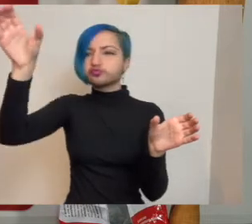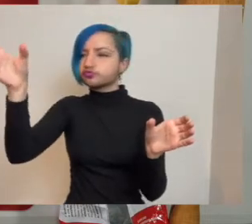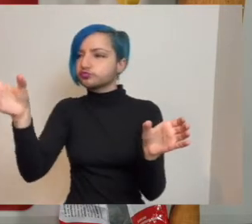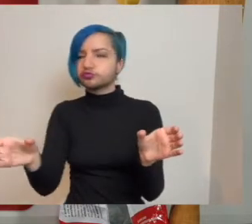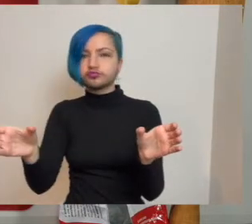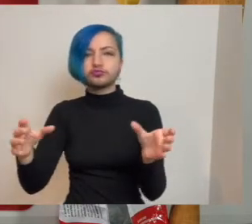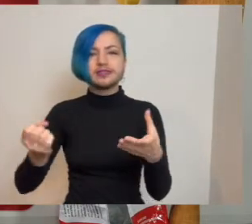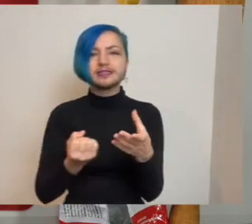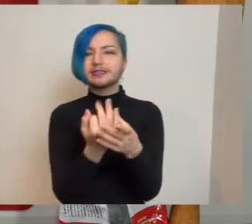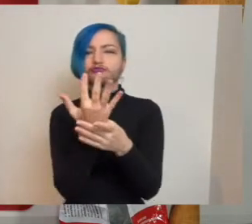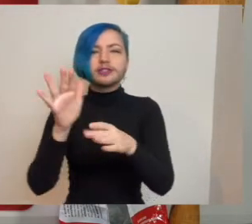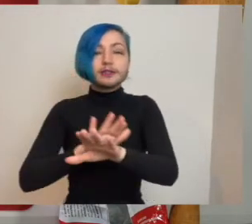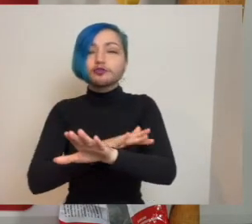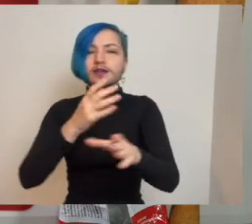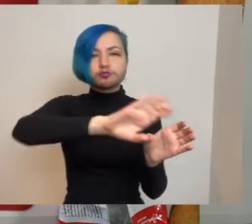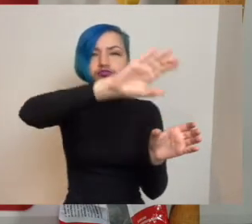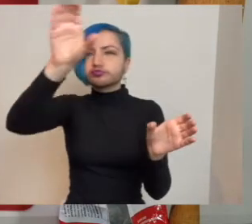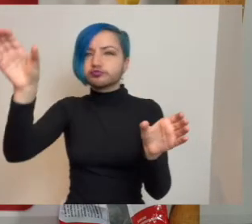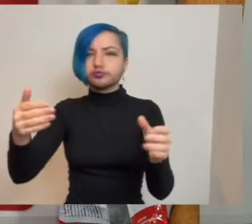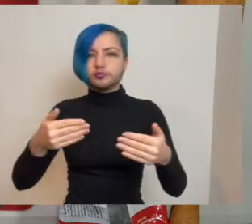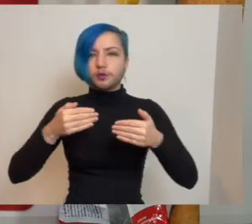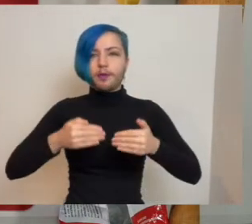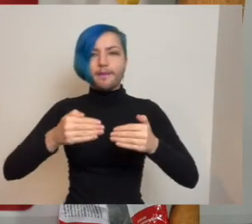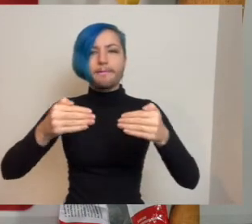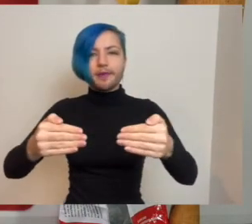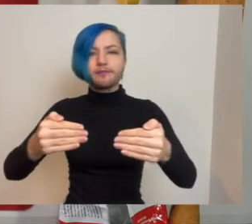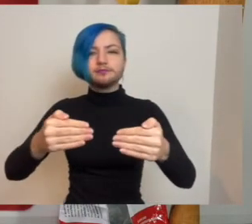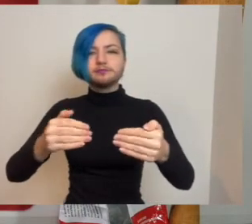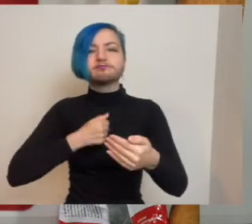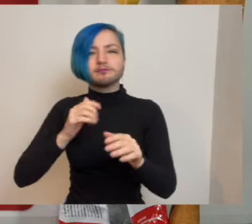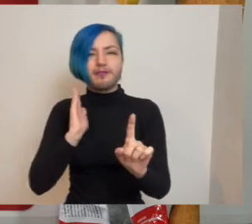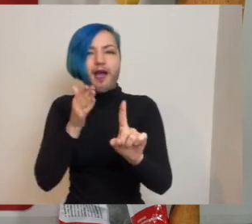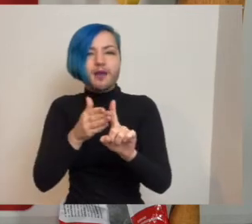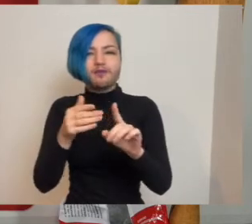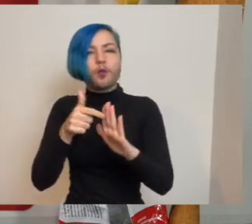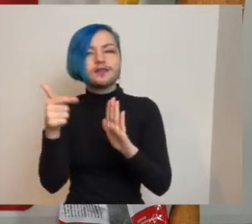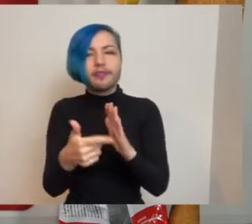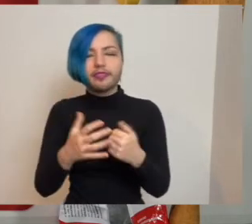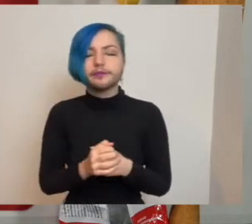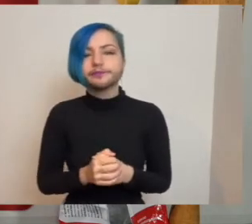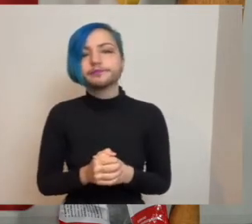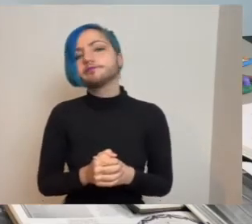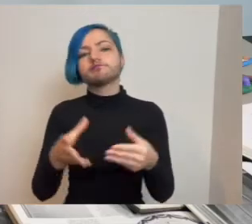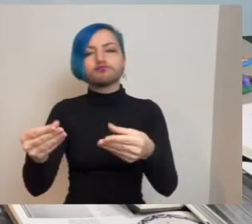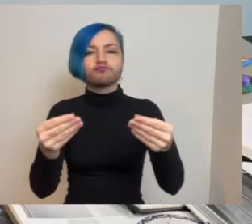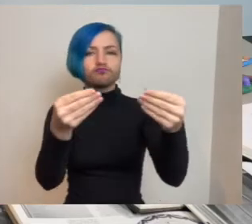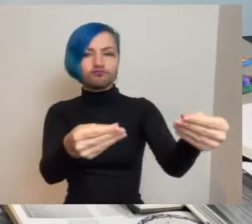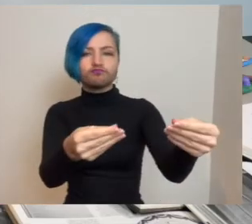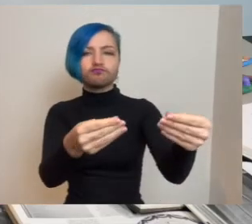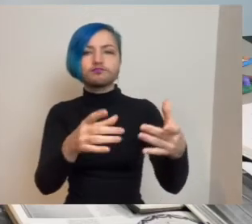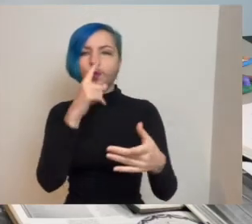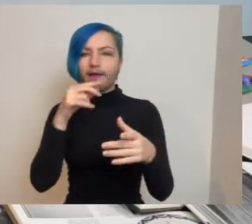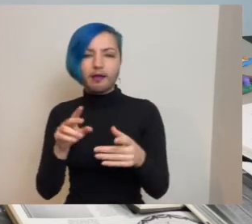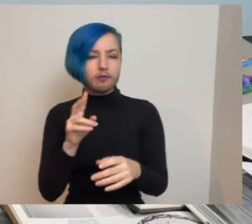spring greenery to be kind of protruding out the most. So I'm just going to put that to the side, and we can kind of